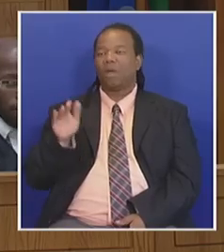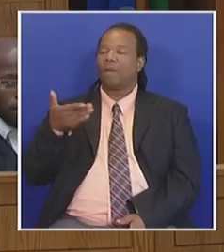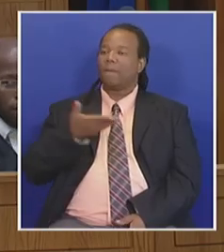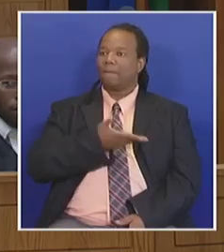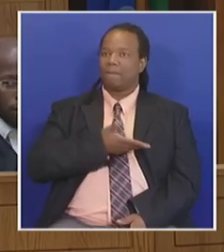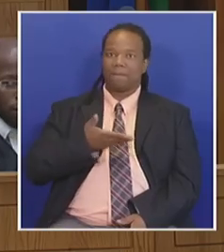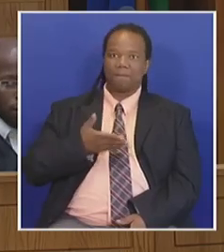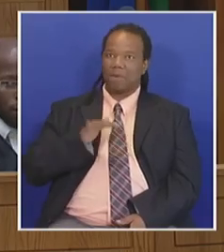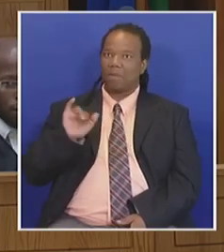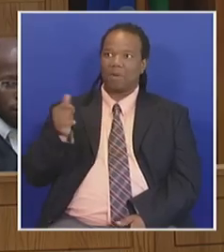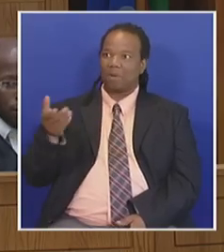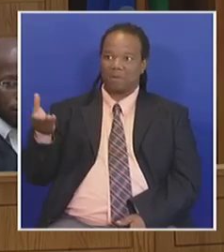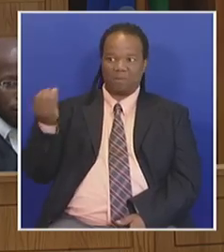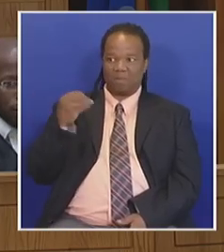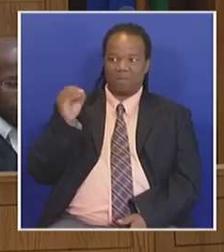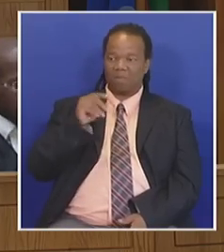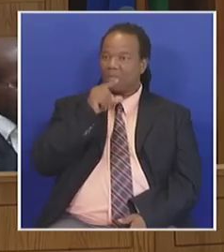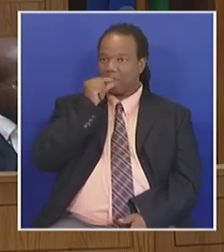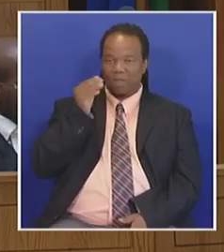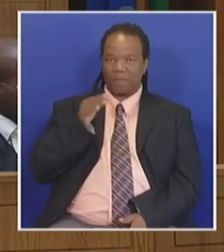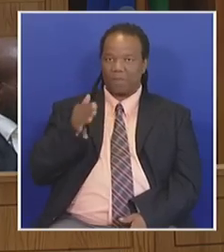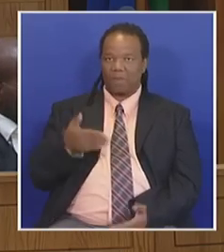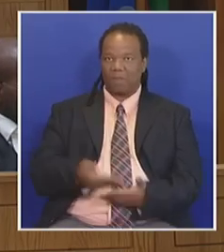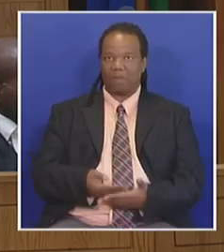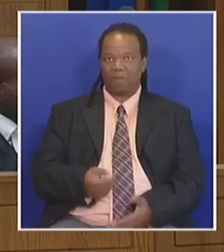from this row. Okay, ma'am.